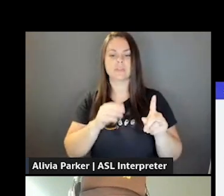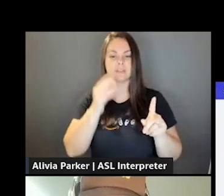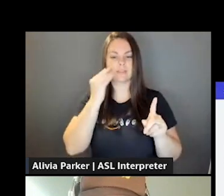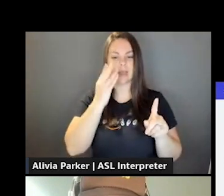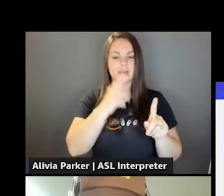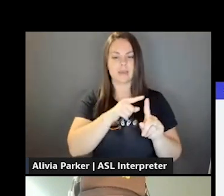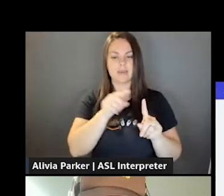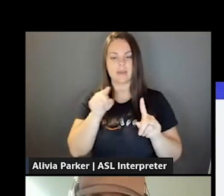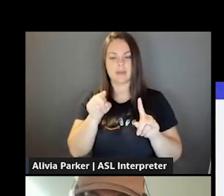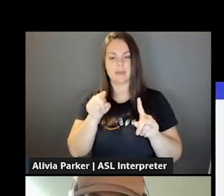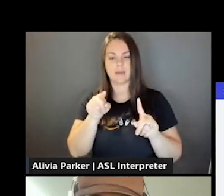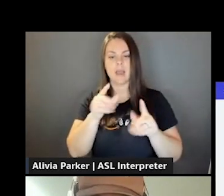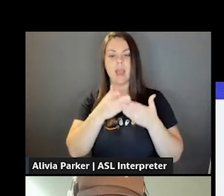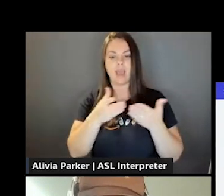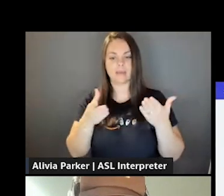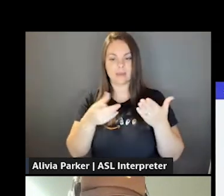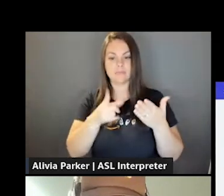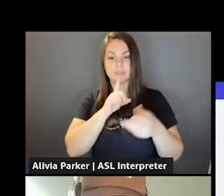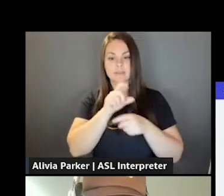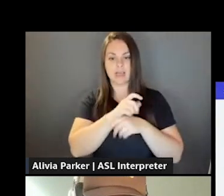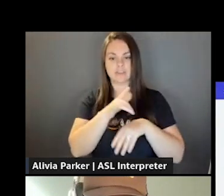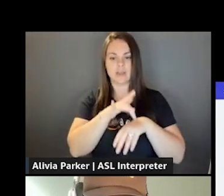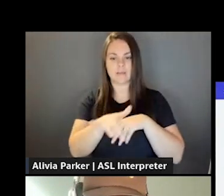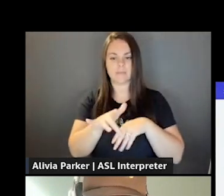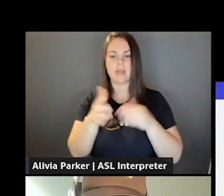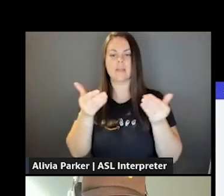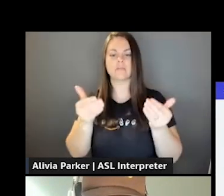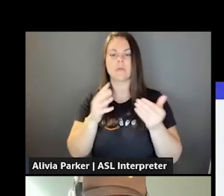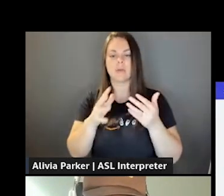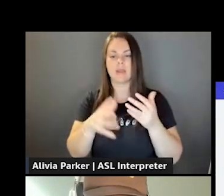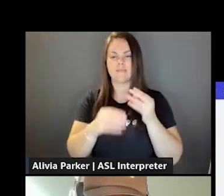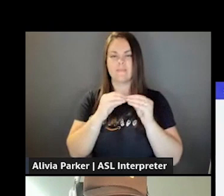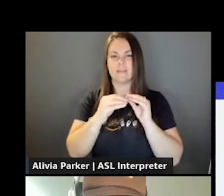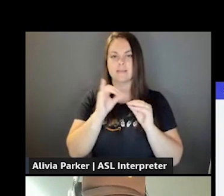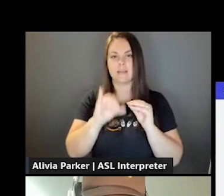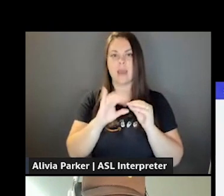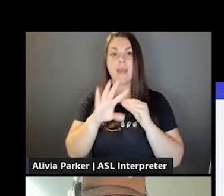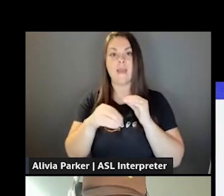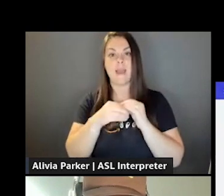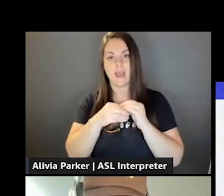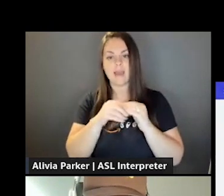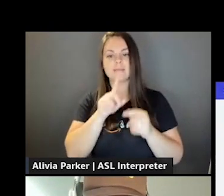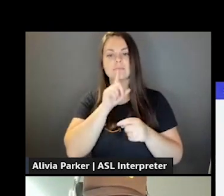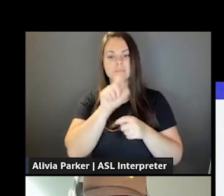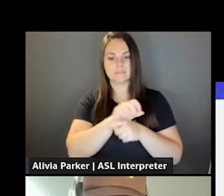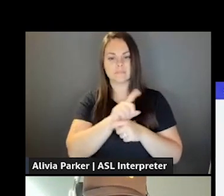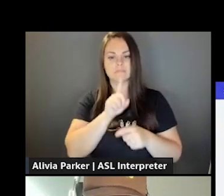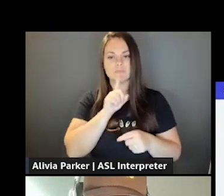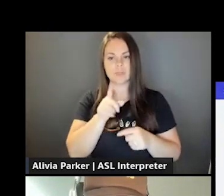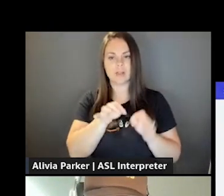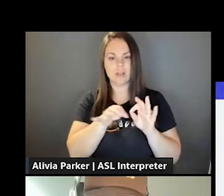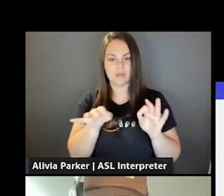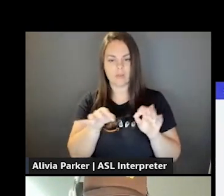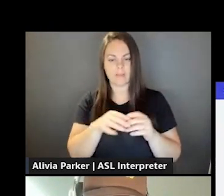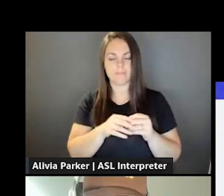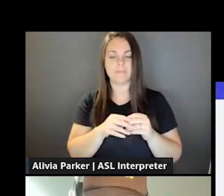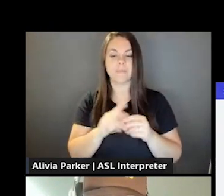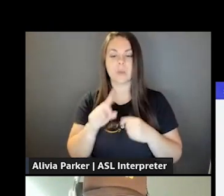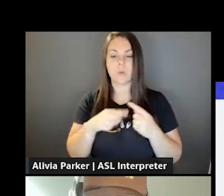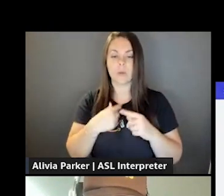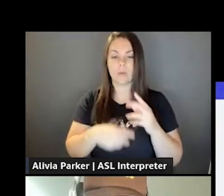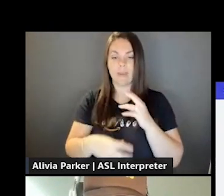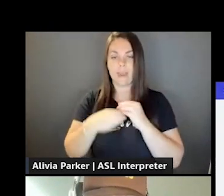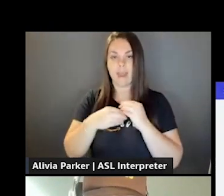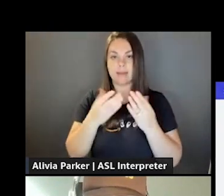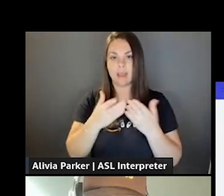that items is in fact an empty array. Now let's fix that and add one. I promise you all that when we add items to our